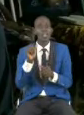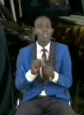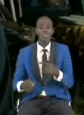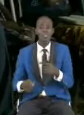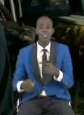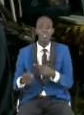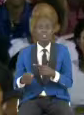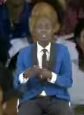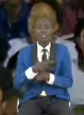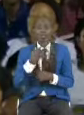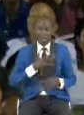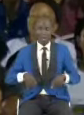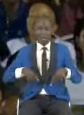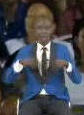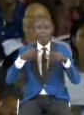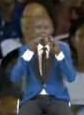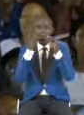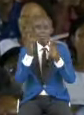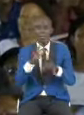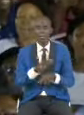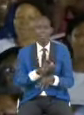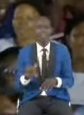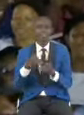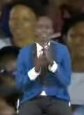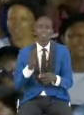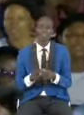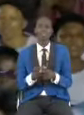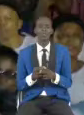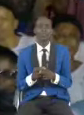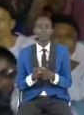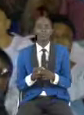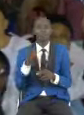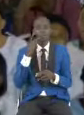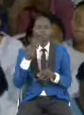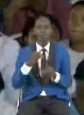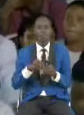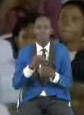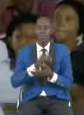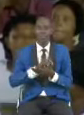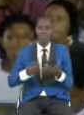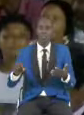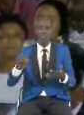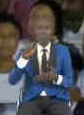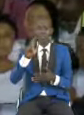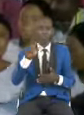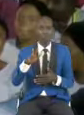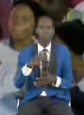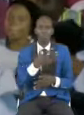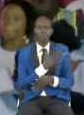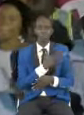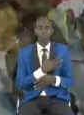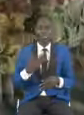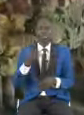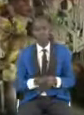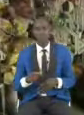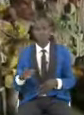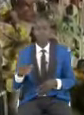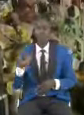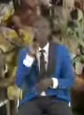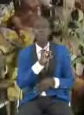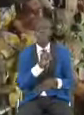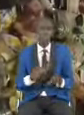life, blessing. Look at verse 35. And the children of Israel did eat